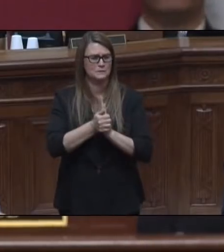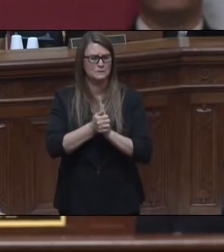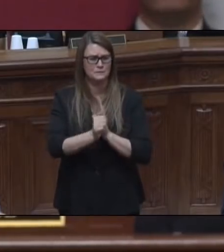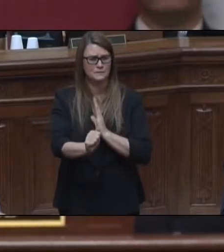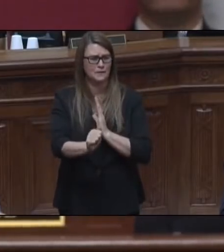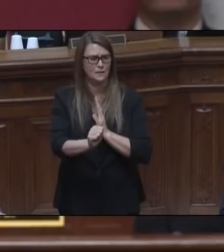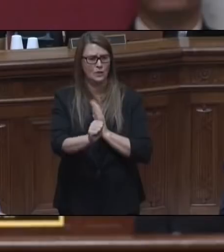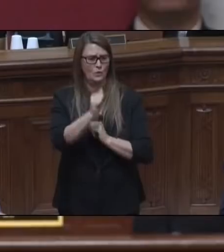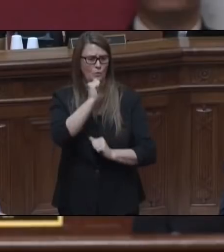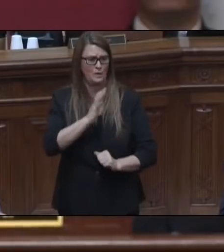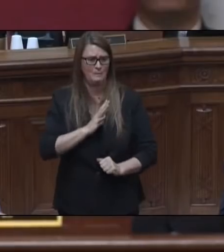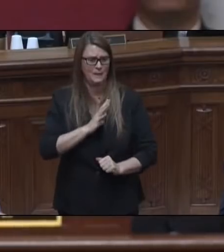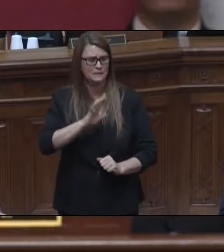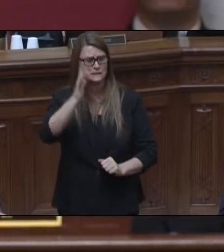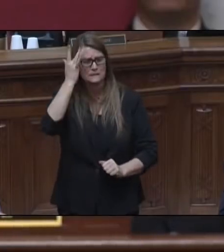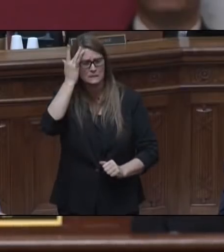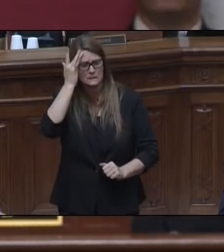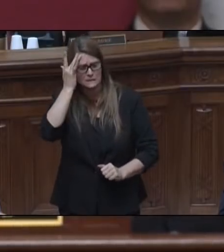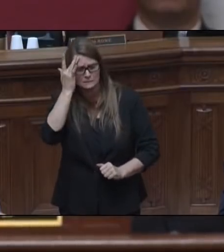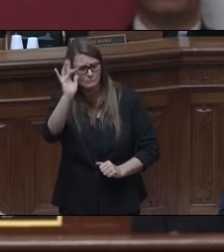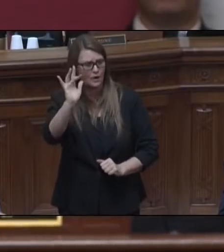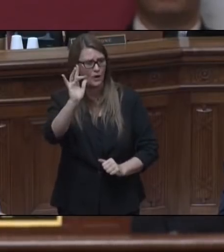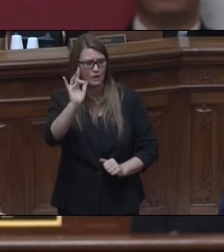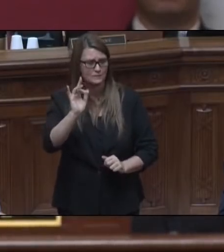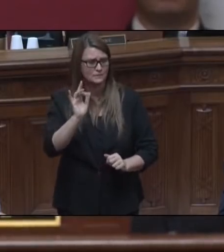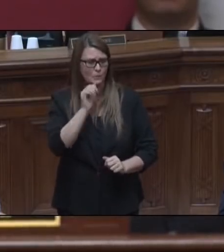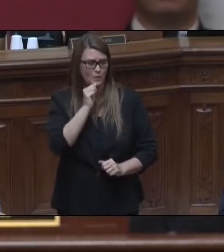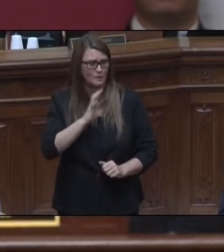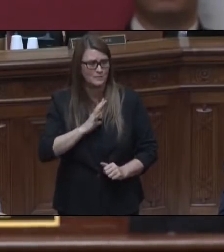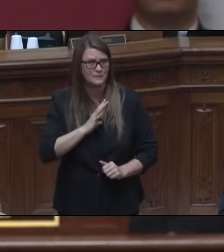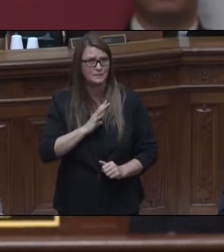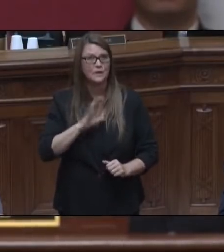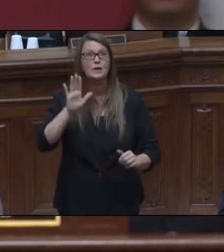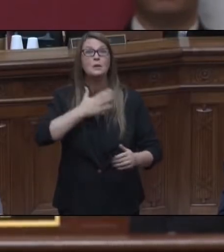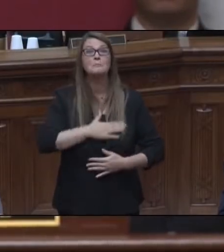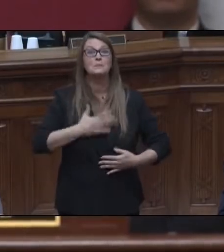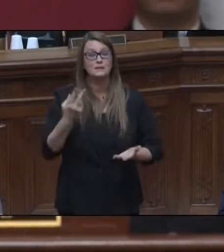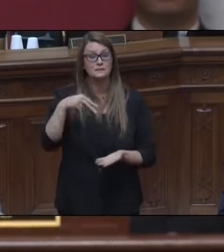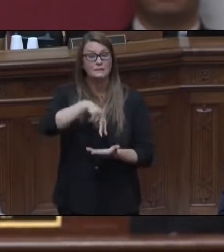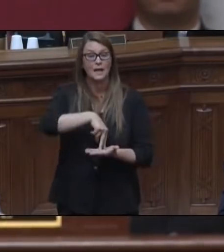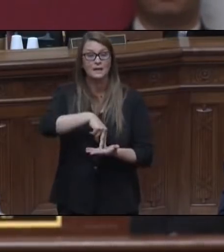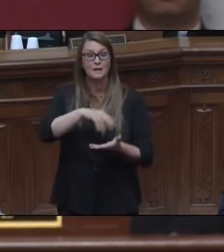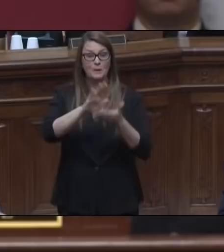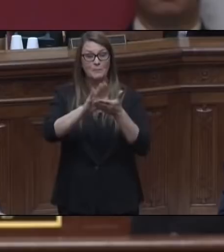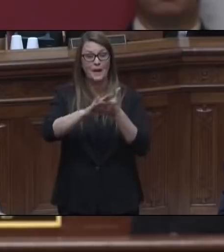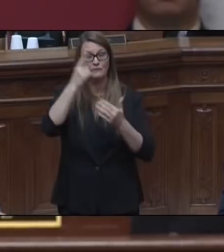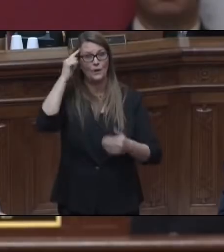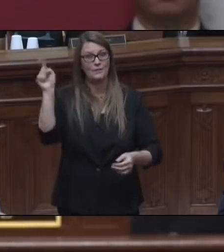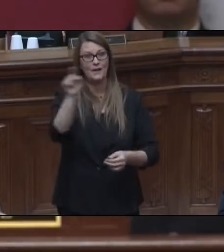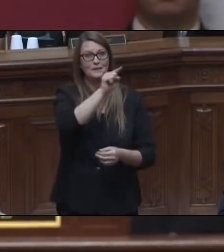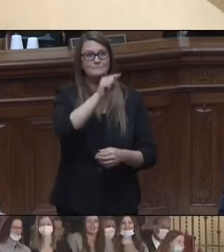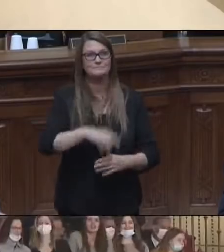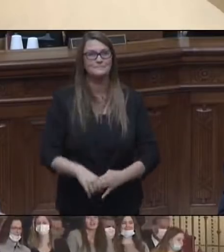on their way, that are smart as they can possibly be. If y'all would stand up, please give them a round of applause.